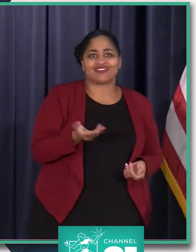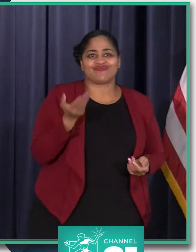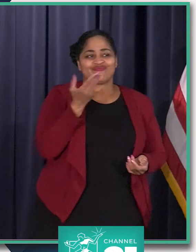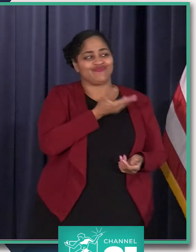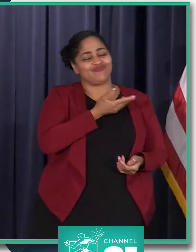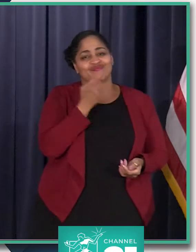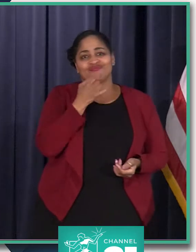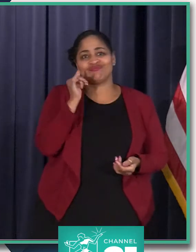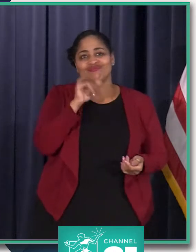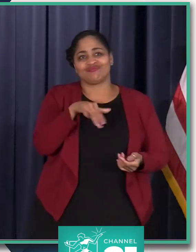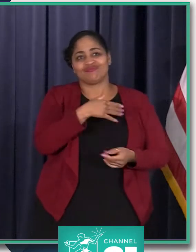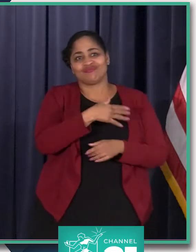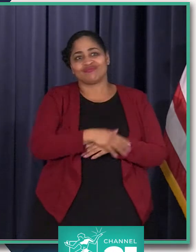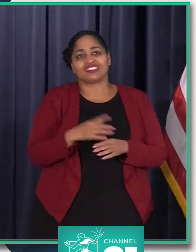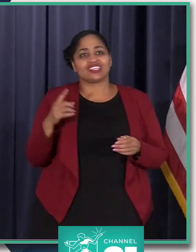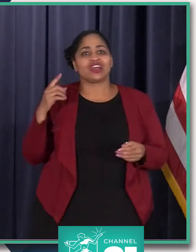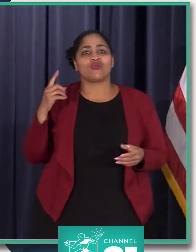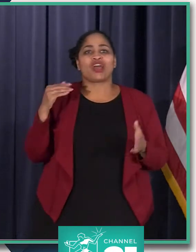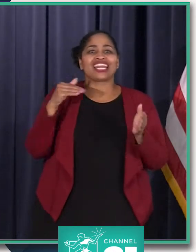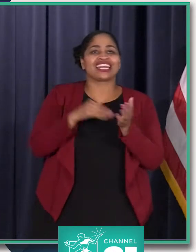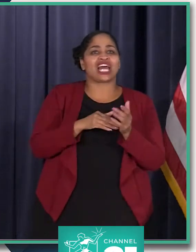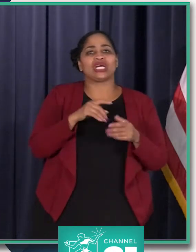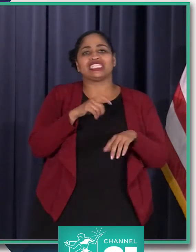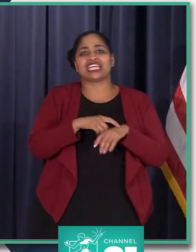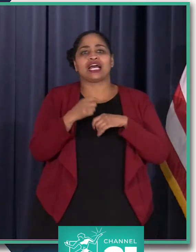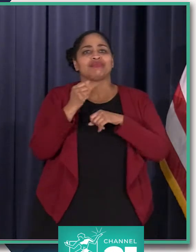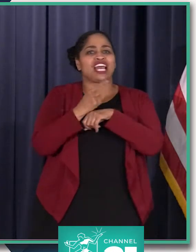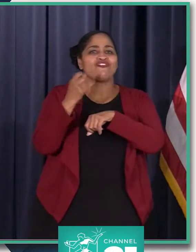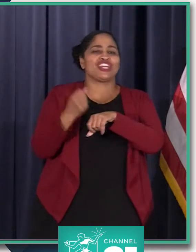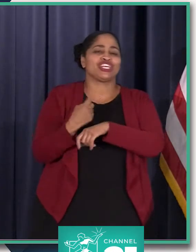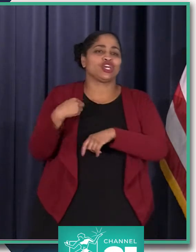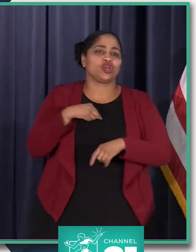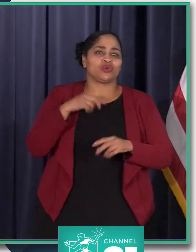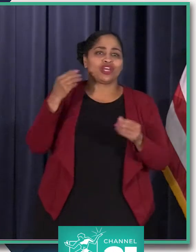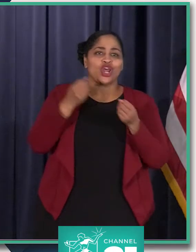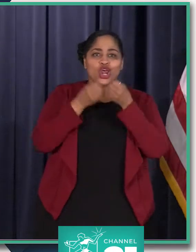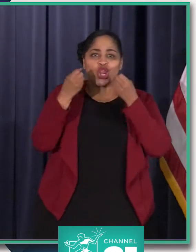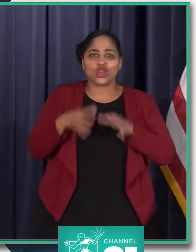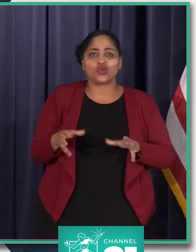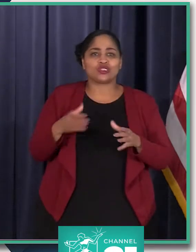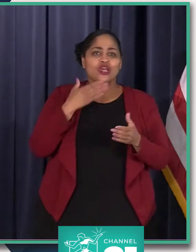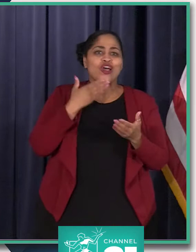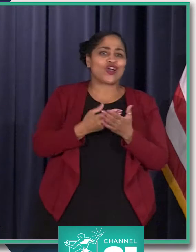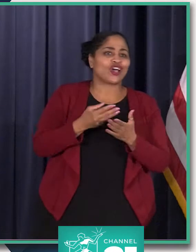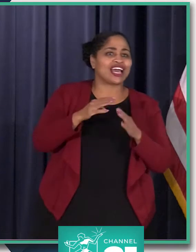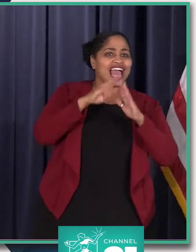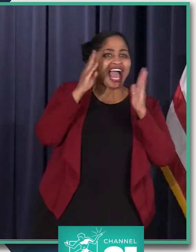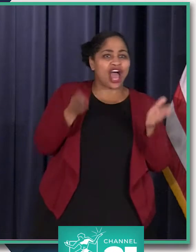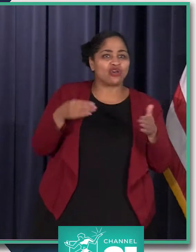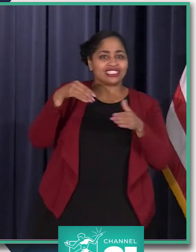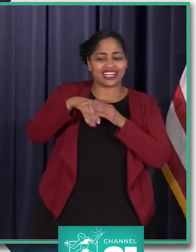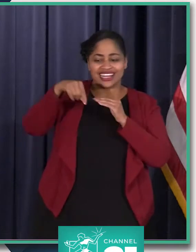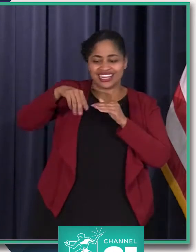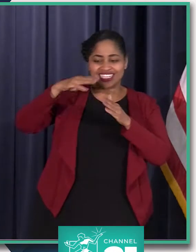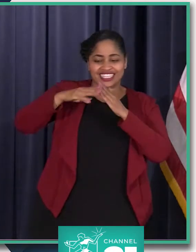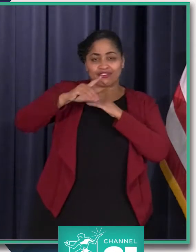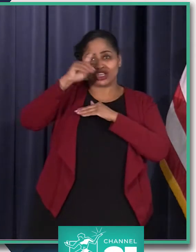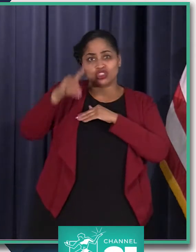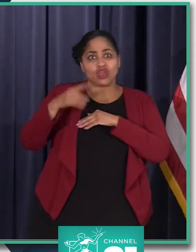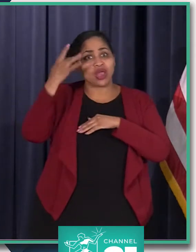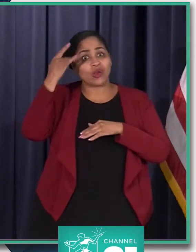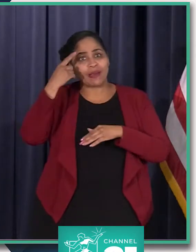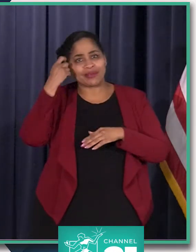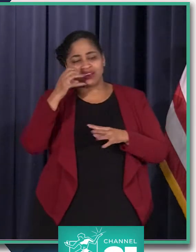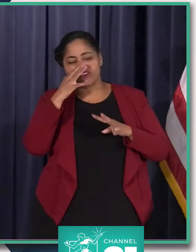way it looks today. 1,000 times a year, we are losing a good house in this city because